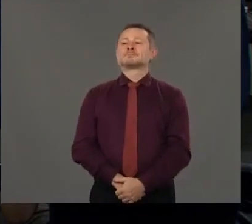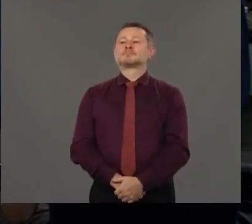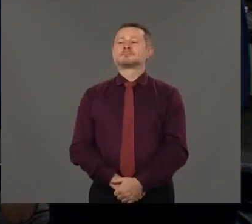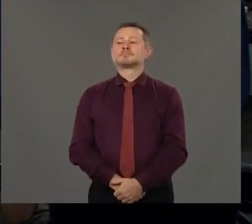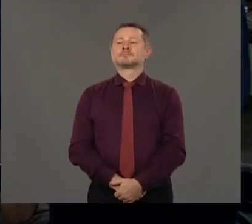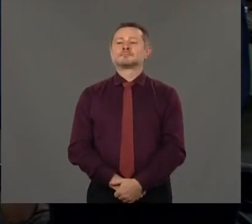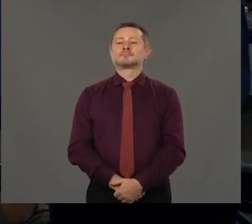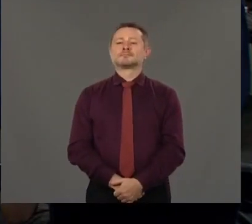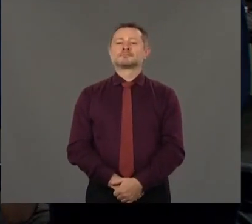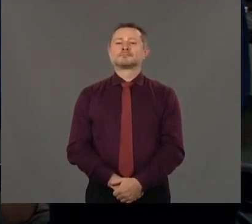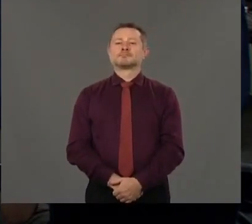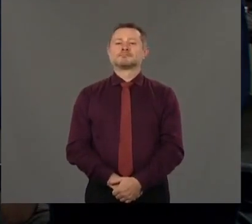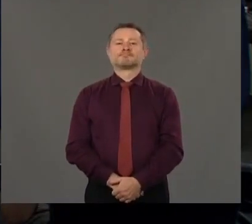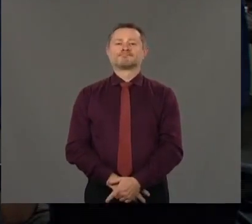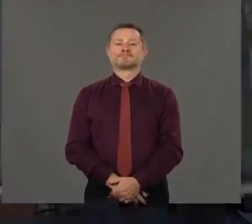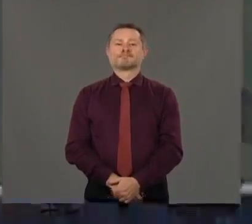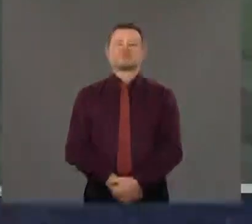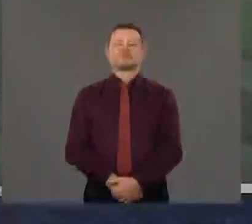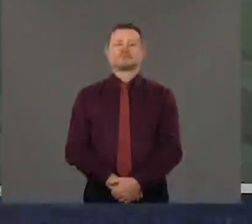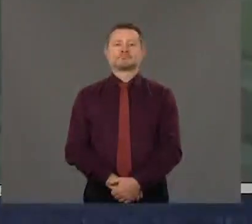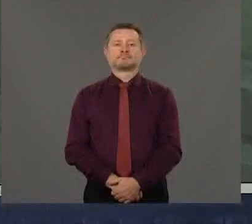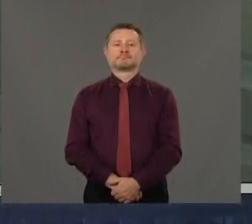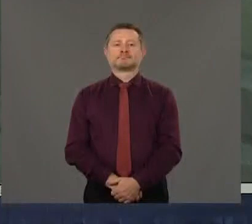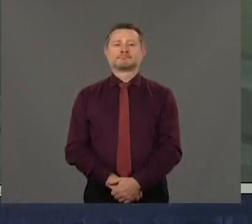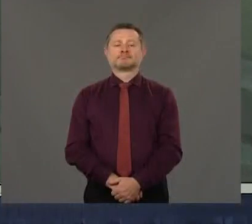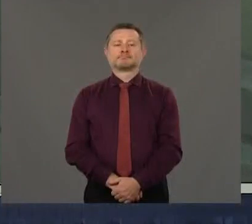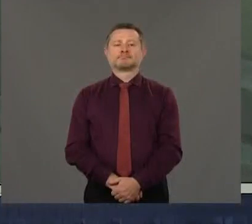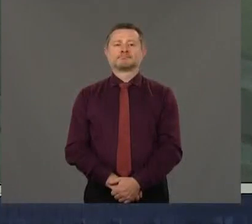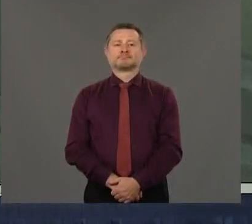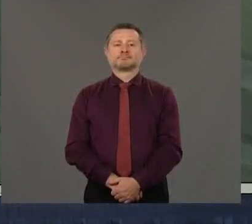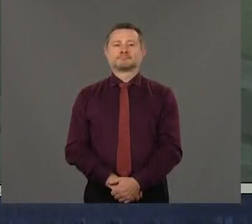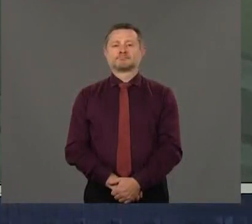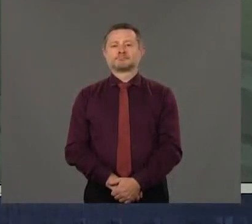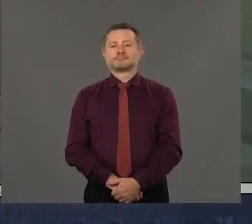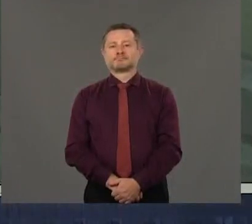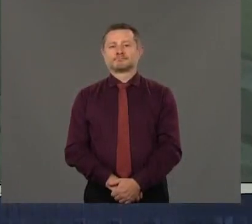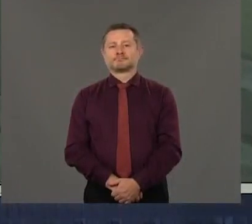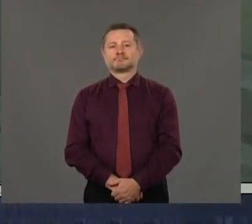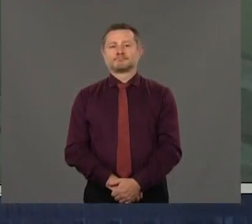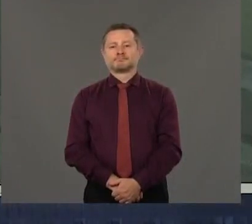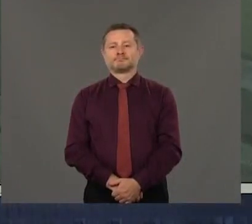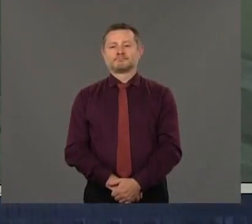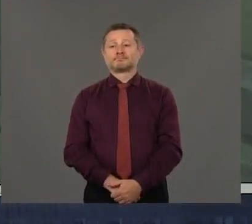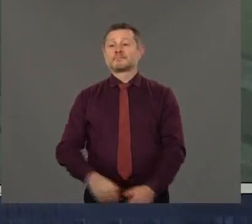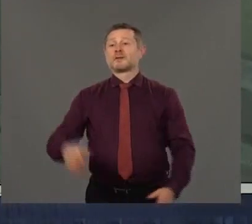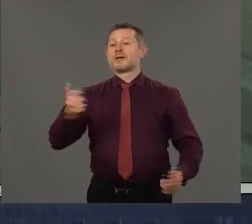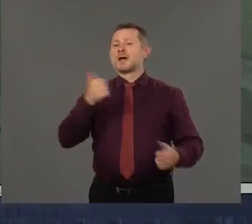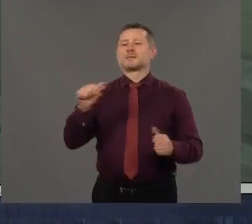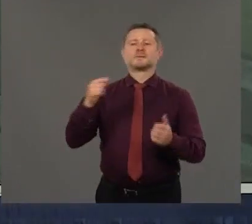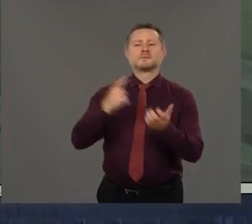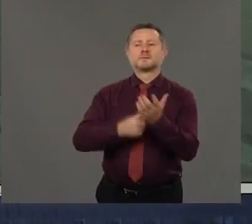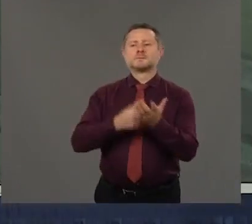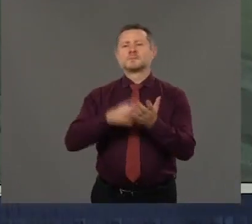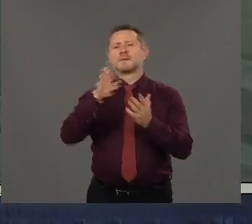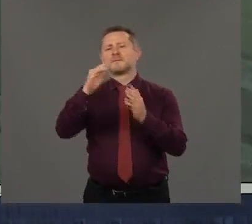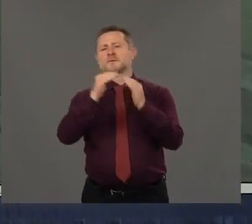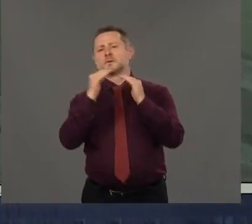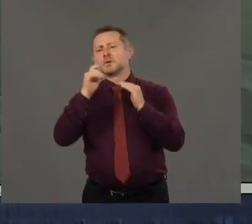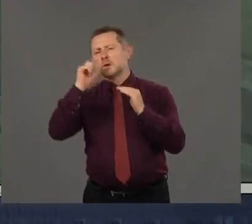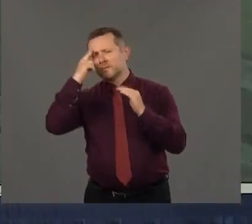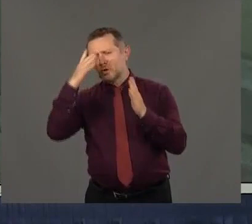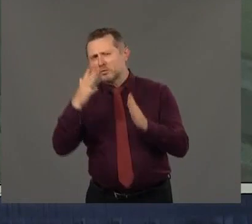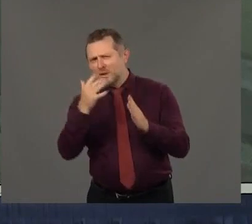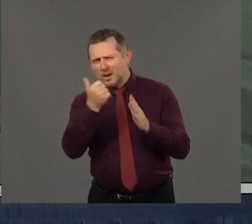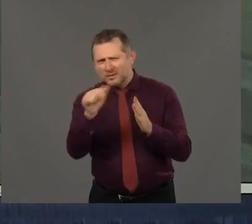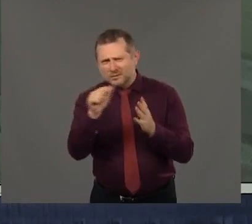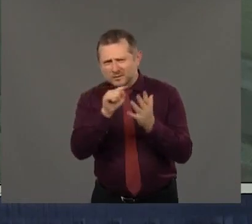coming from Asia and from Europe. Have you had any conversations with any of your fellow governors along the Northeast region about seeing what we can do to address